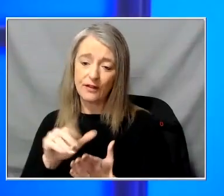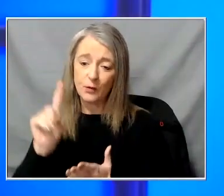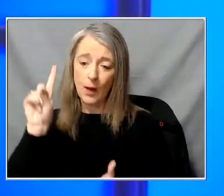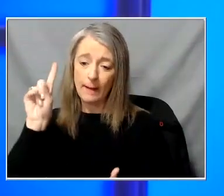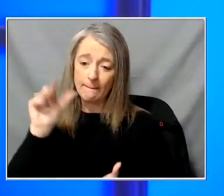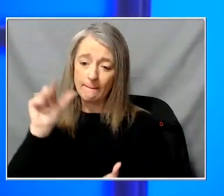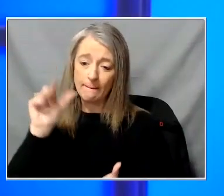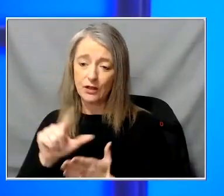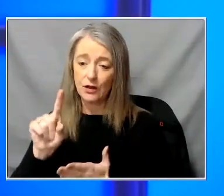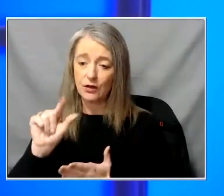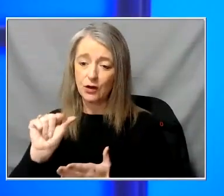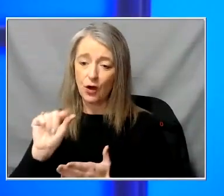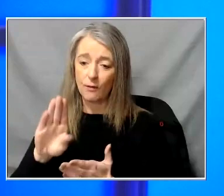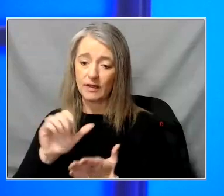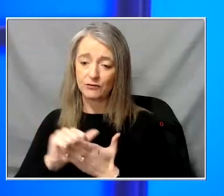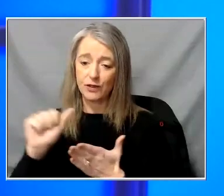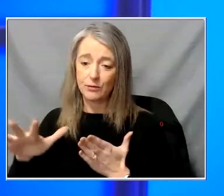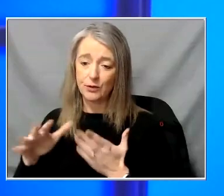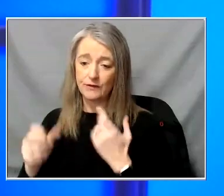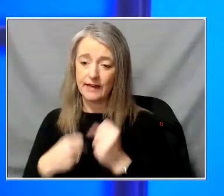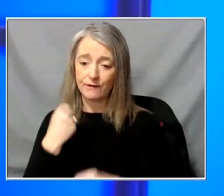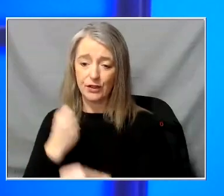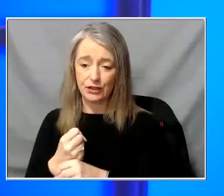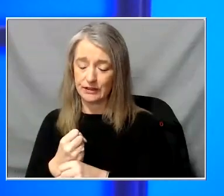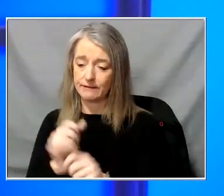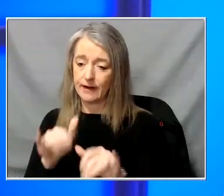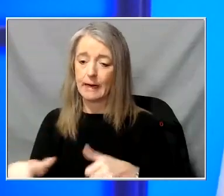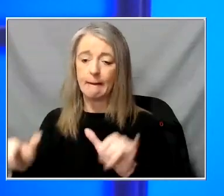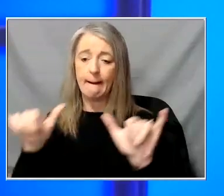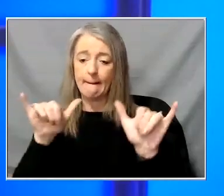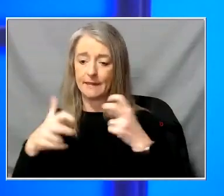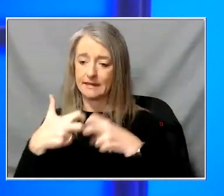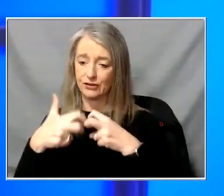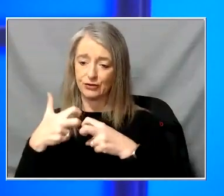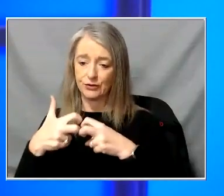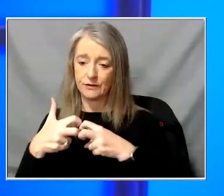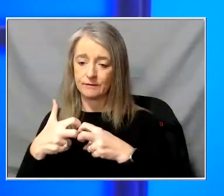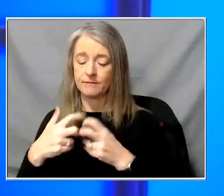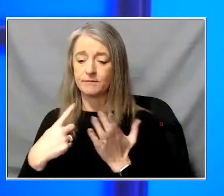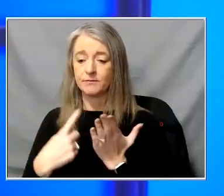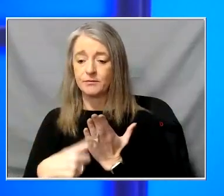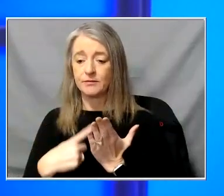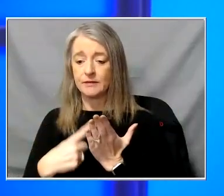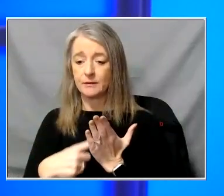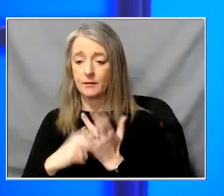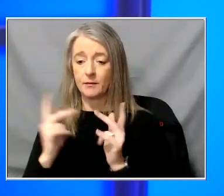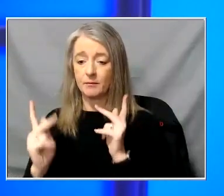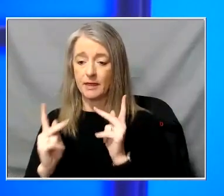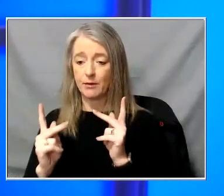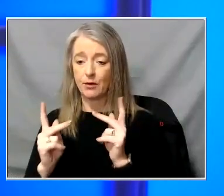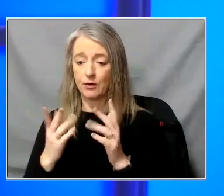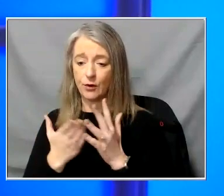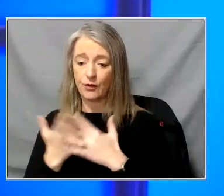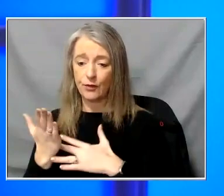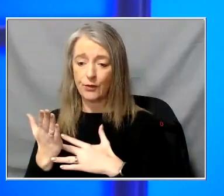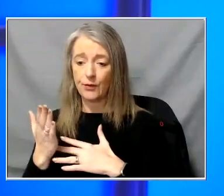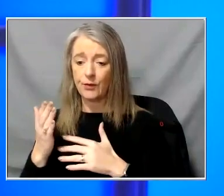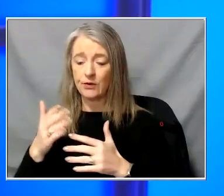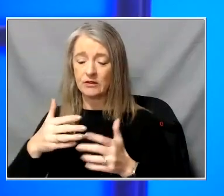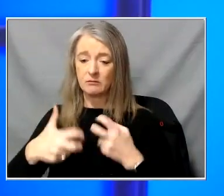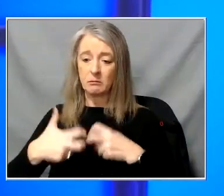what you know about that, because we hear about that. But So classically, phantom pain shows up with people who have had either therapeutic or